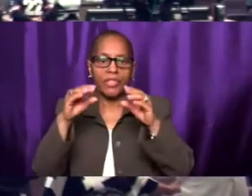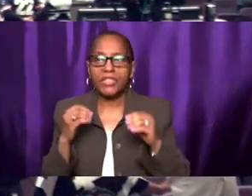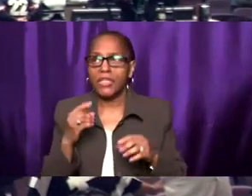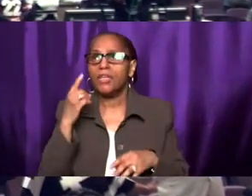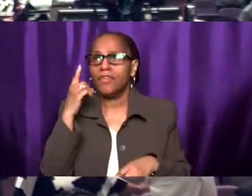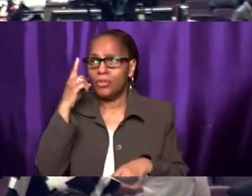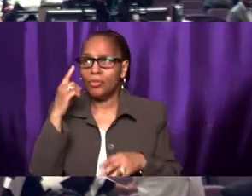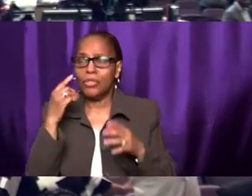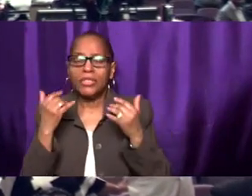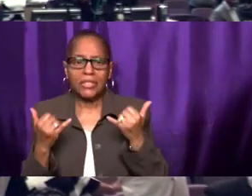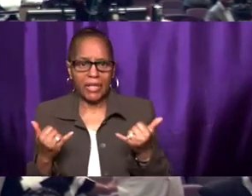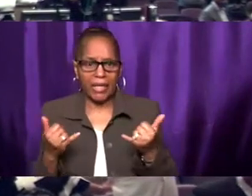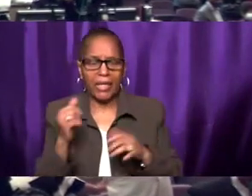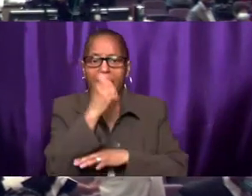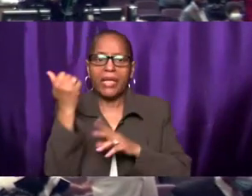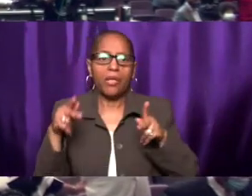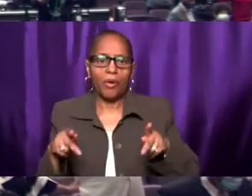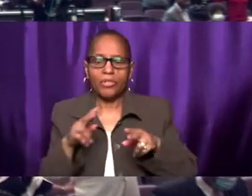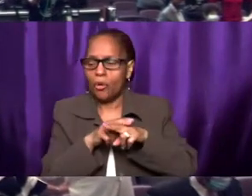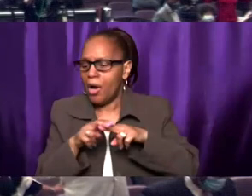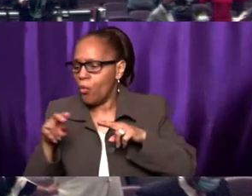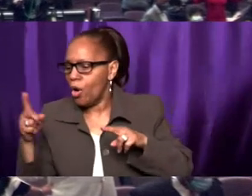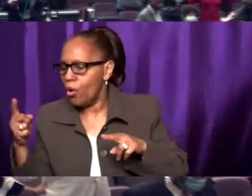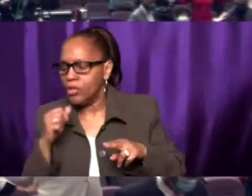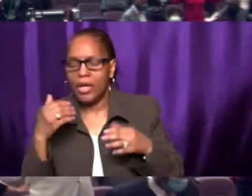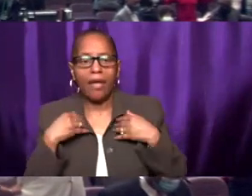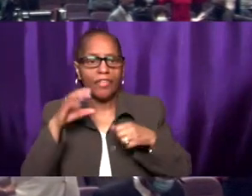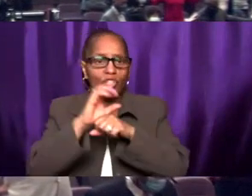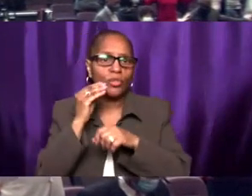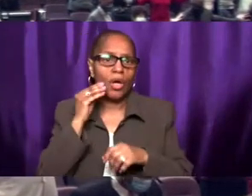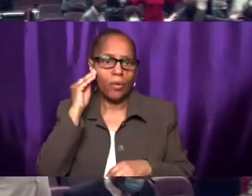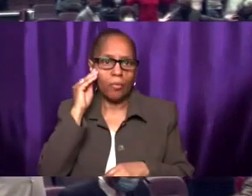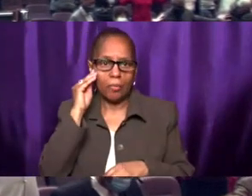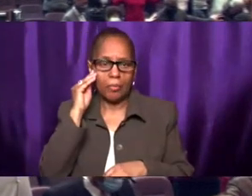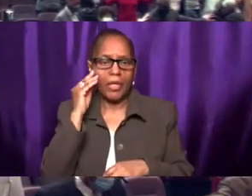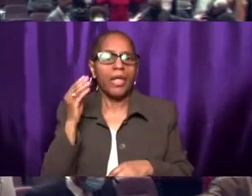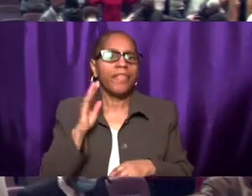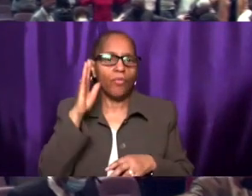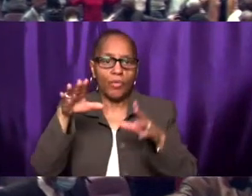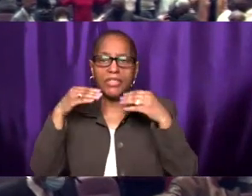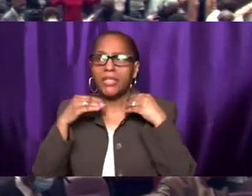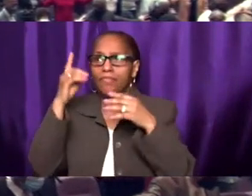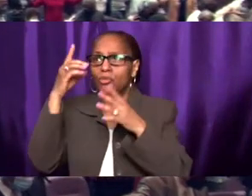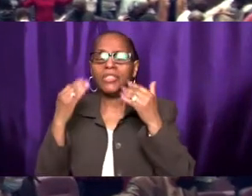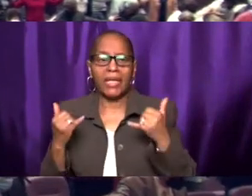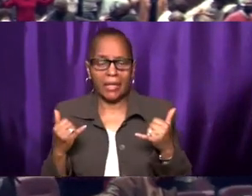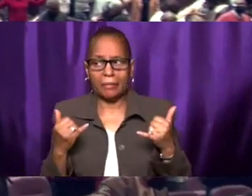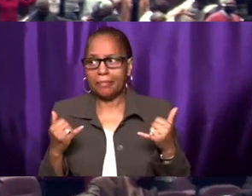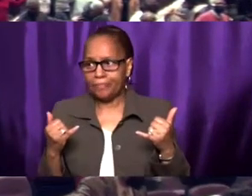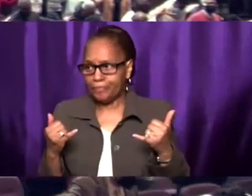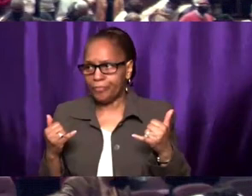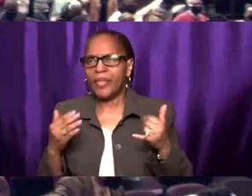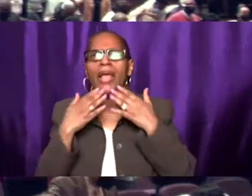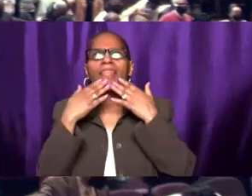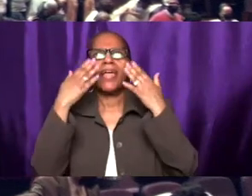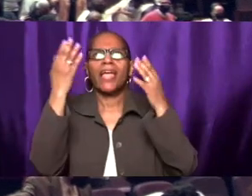today. Any person on my road that does not have a church home, they will receive you today. I